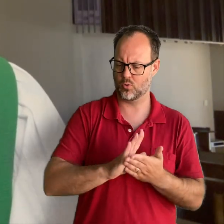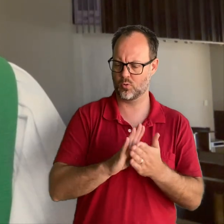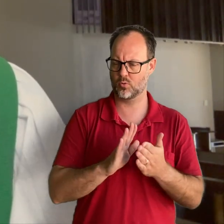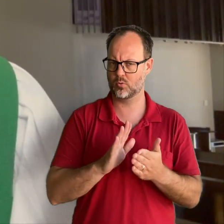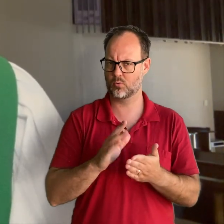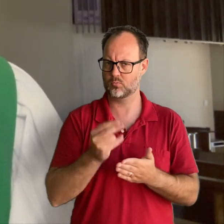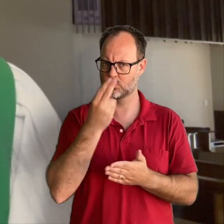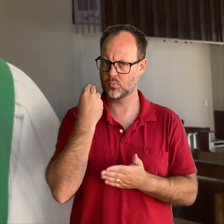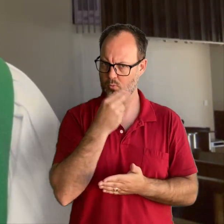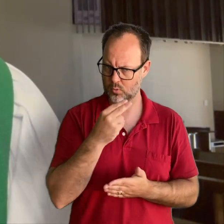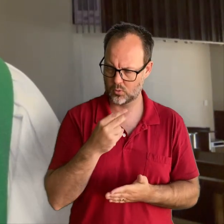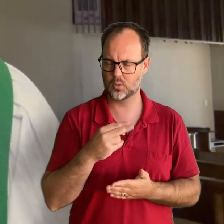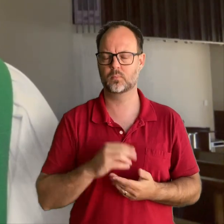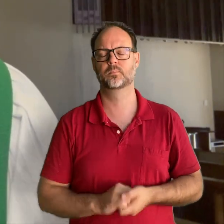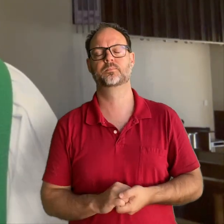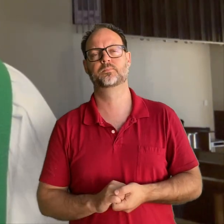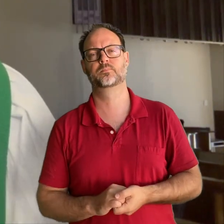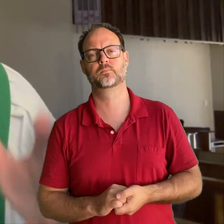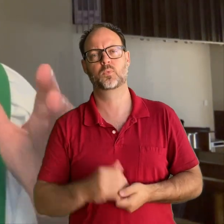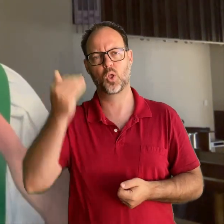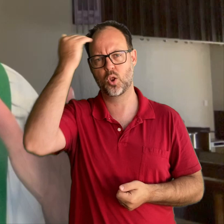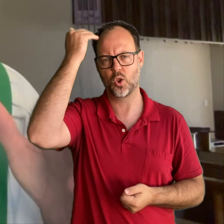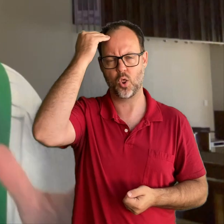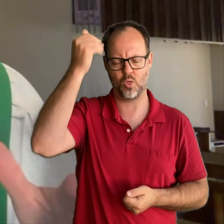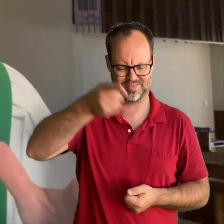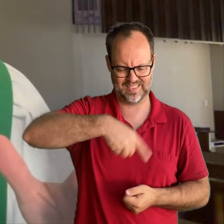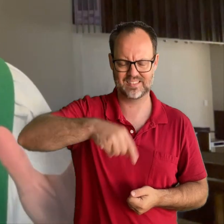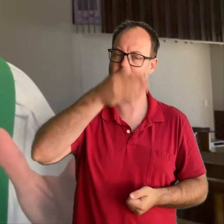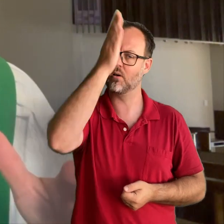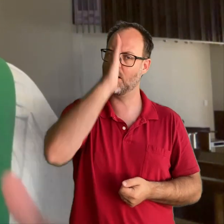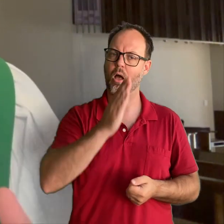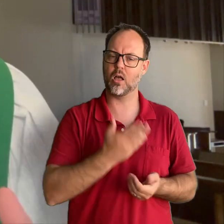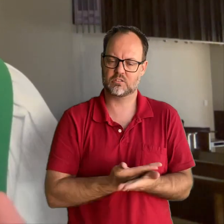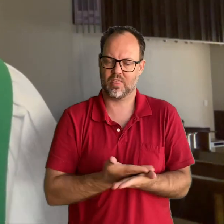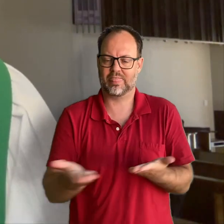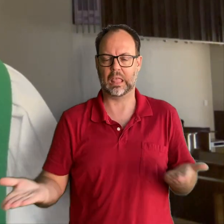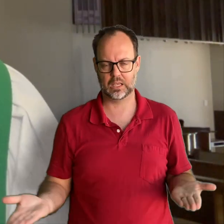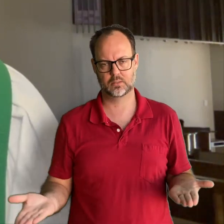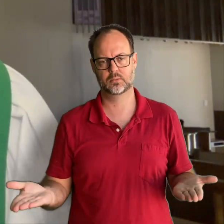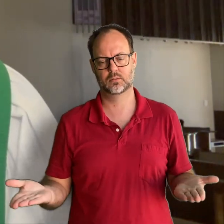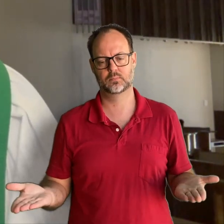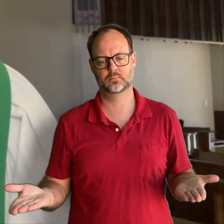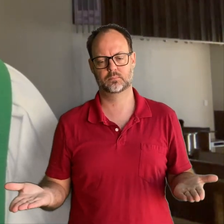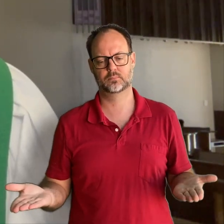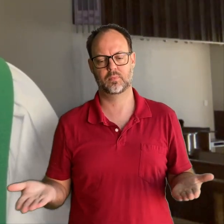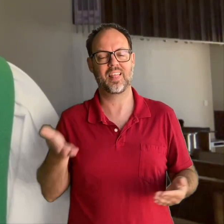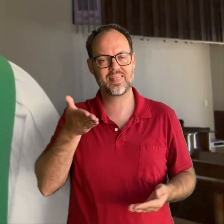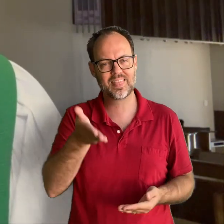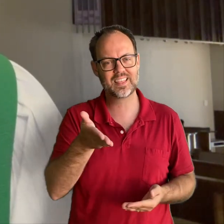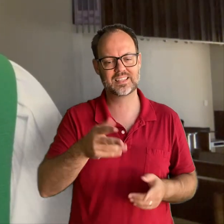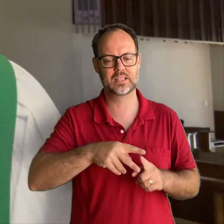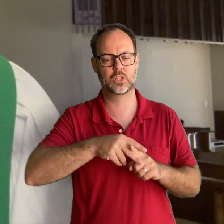Holy Baptism, Holy Communion, know that these are God's things.